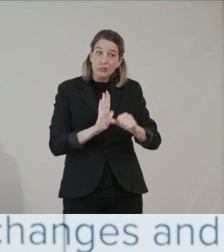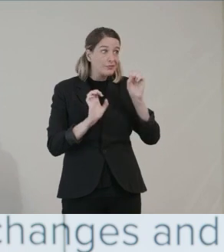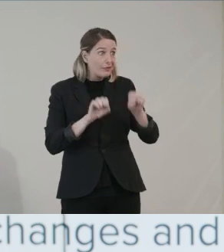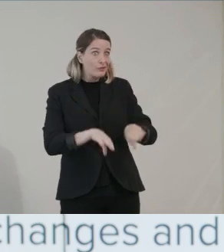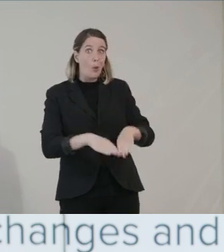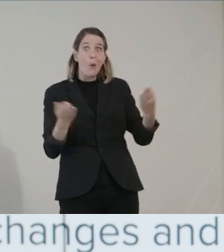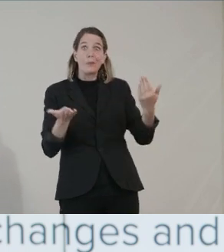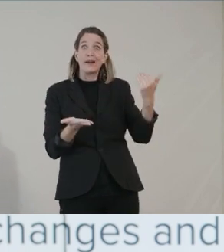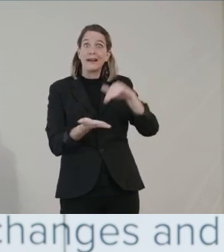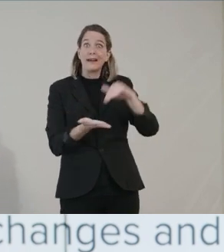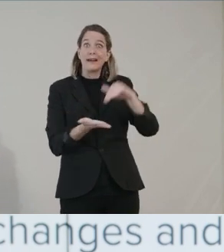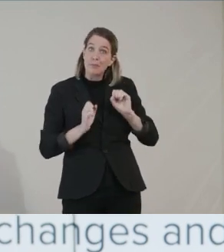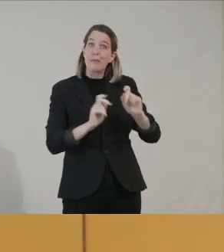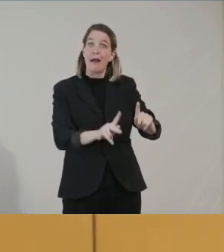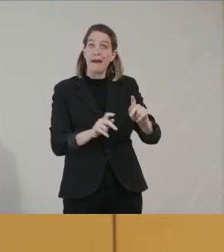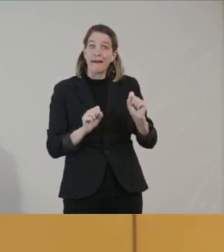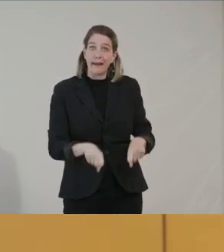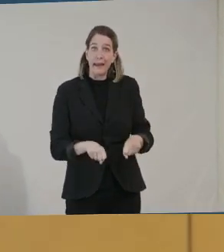Dr. Christ?